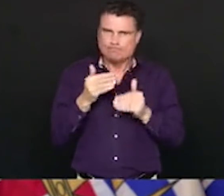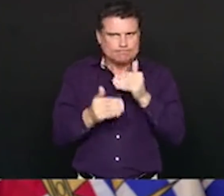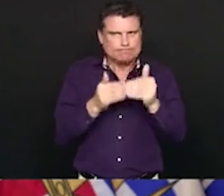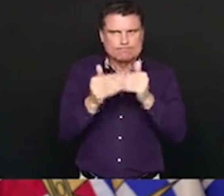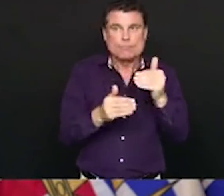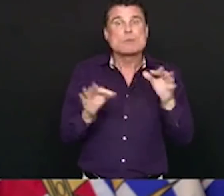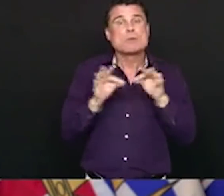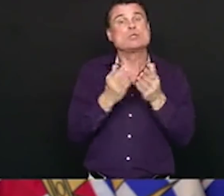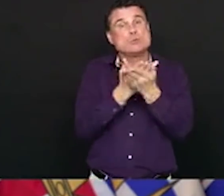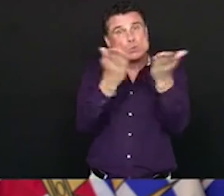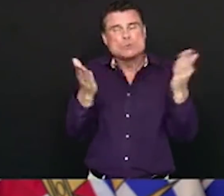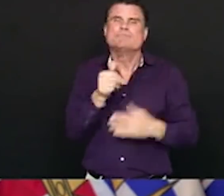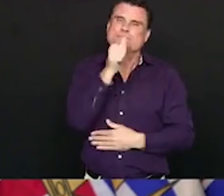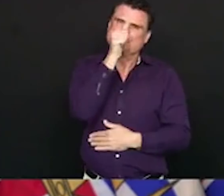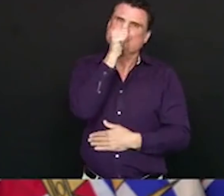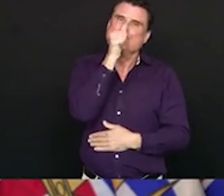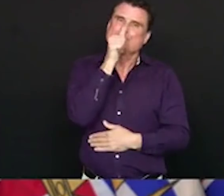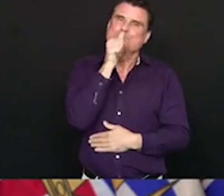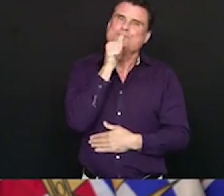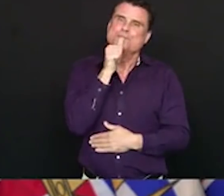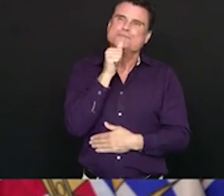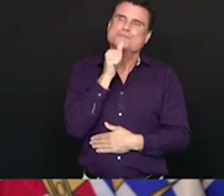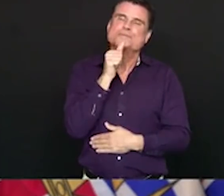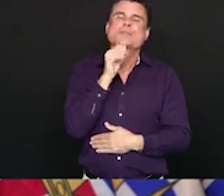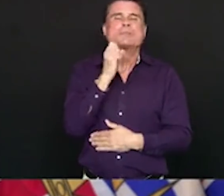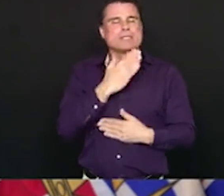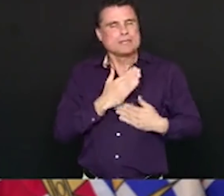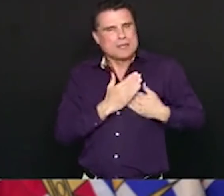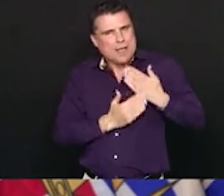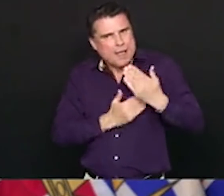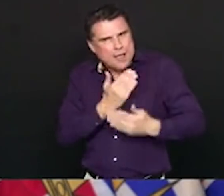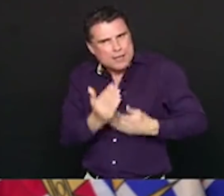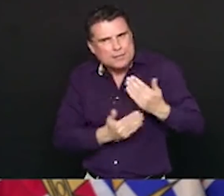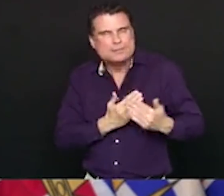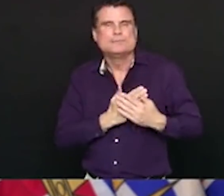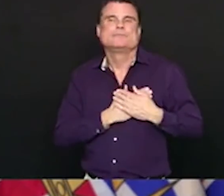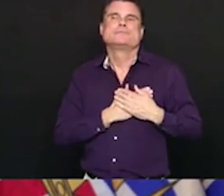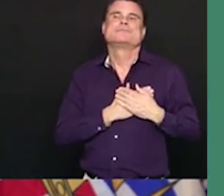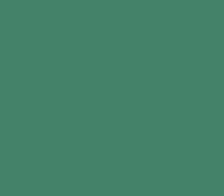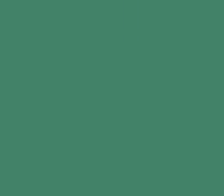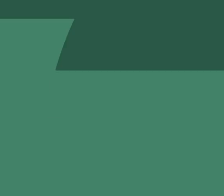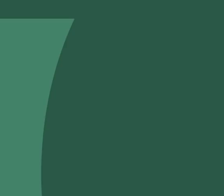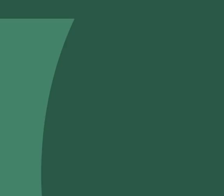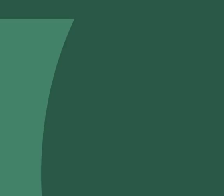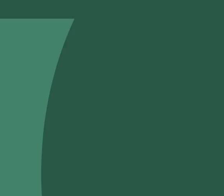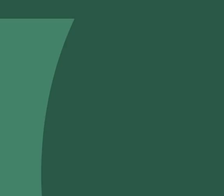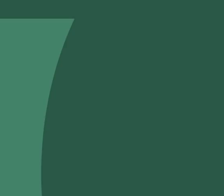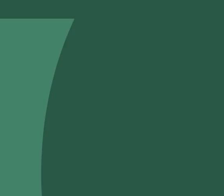because it is going to be some weeks before we can let up even a little bit.